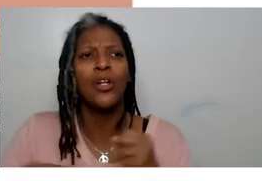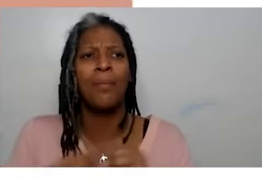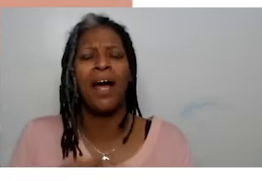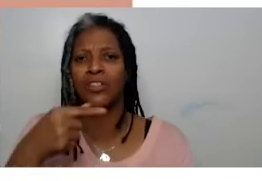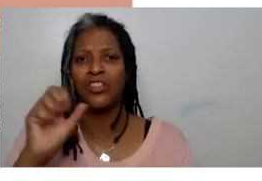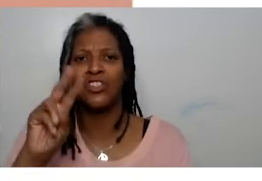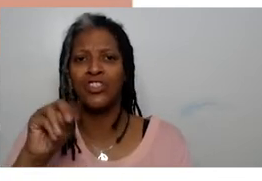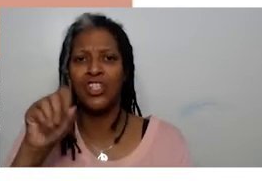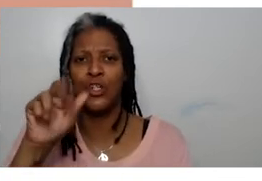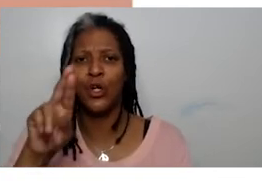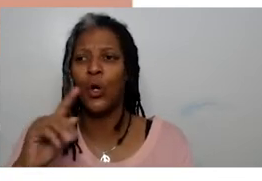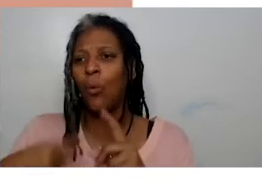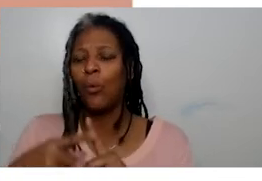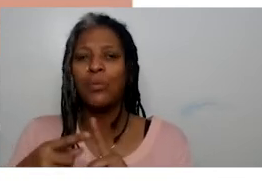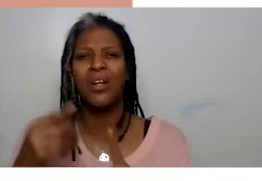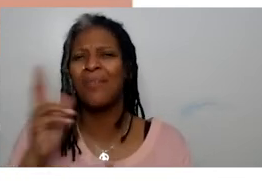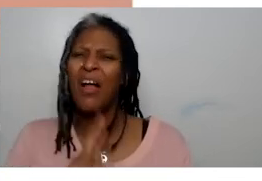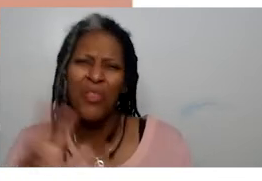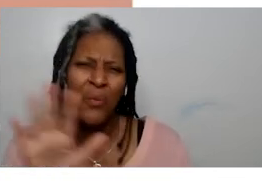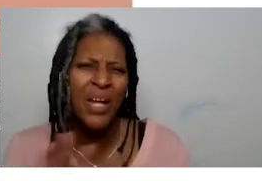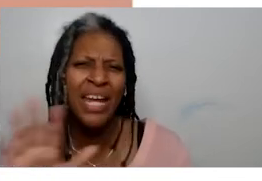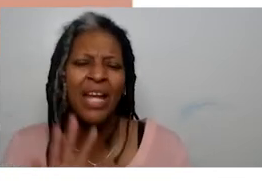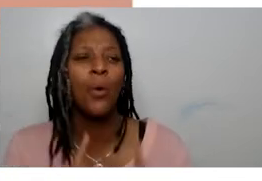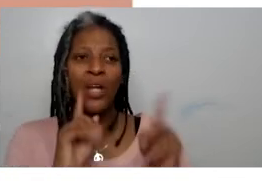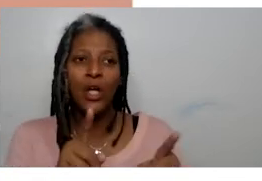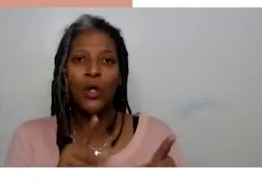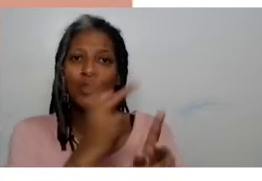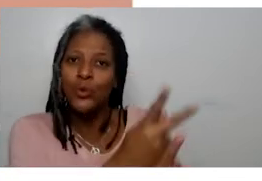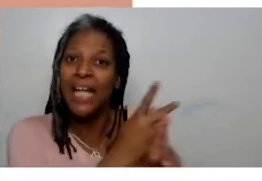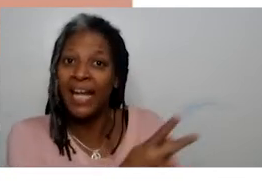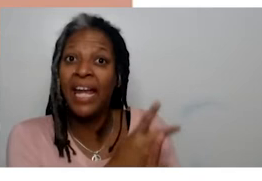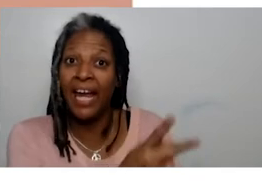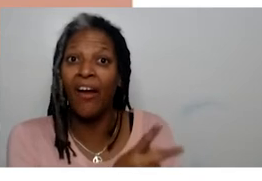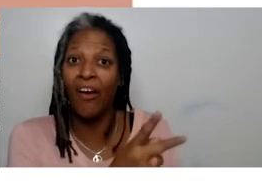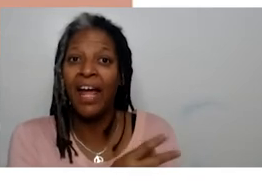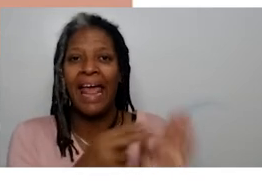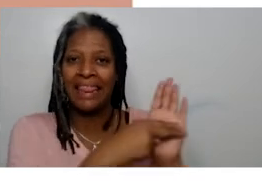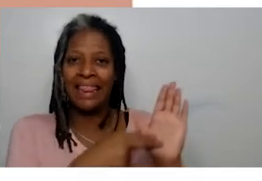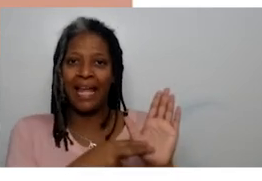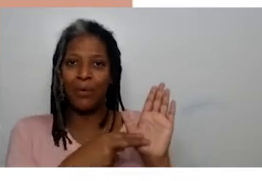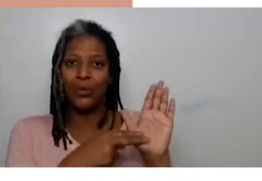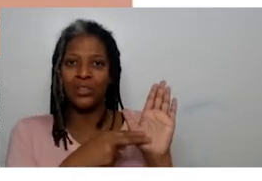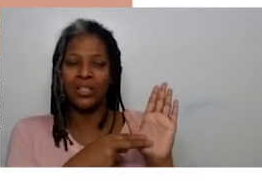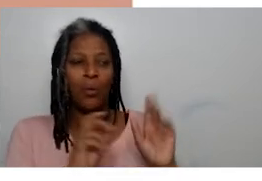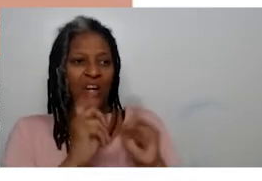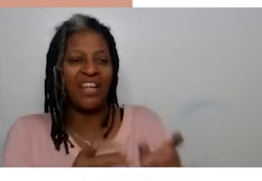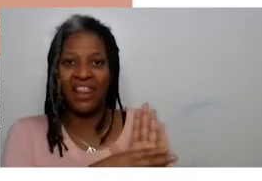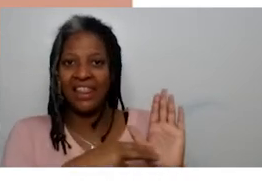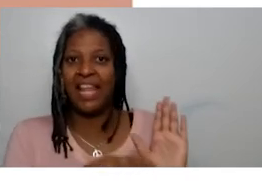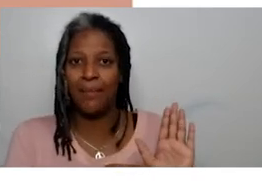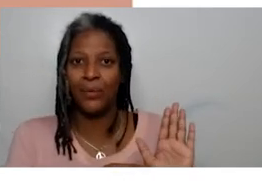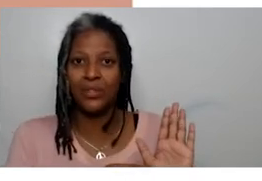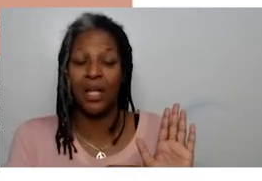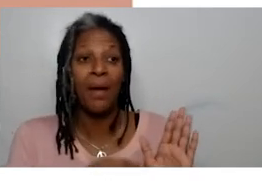into a classroom setting like daycare, things of that nature, and stereotypes are placed on us. By the way that we look on the